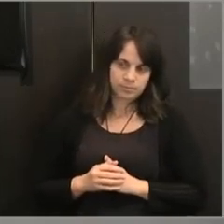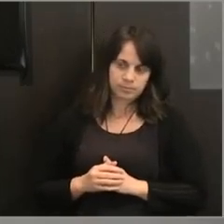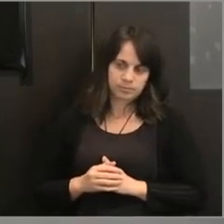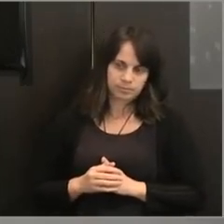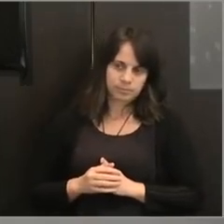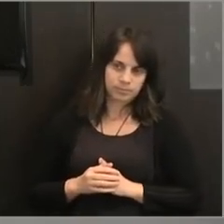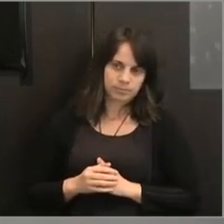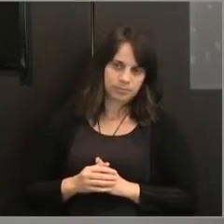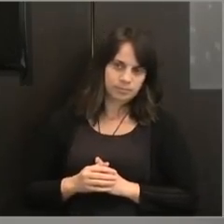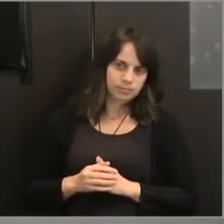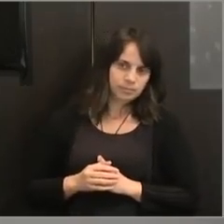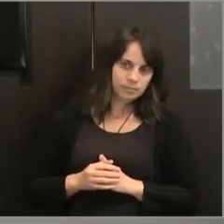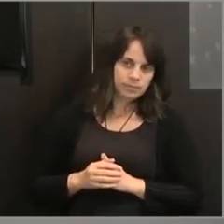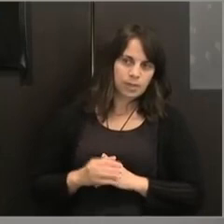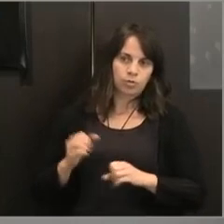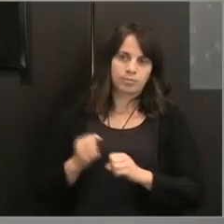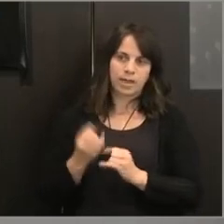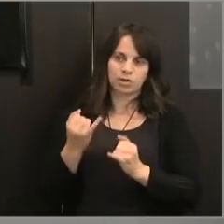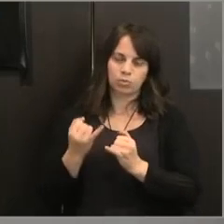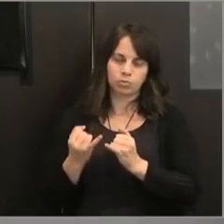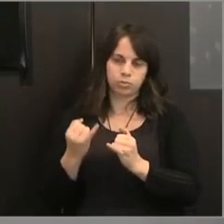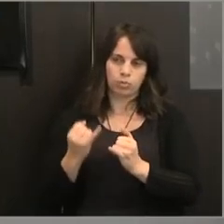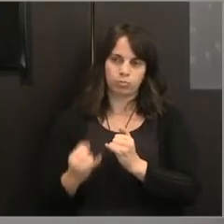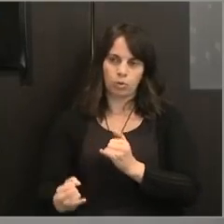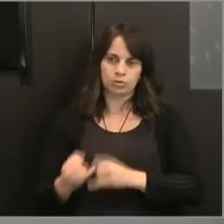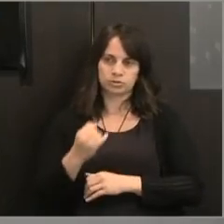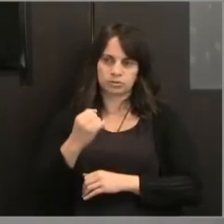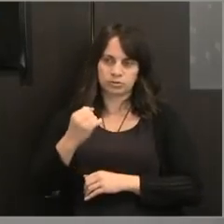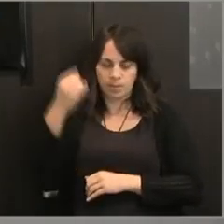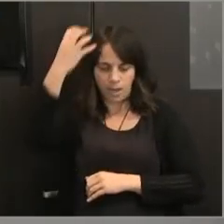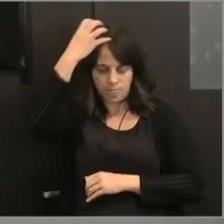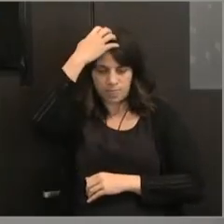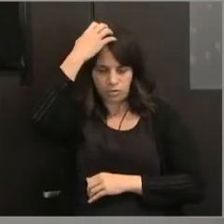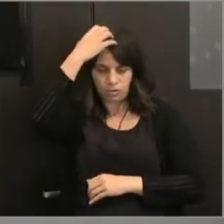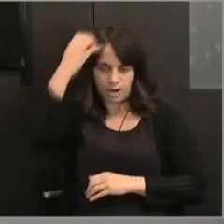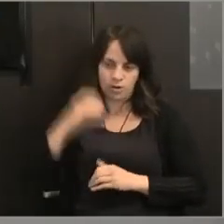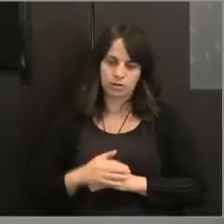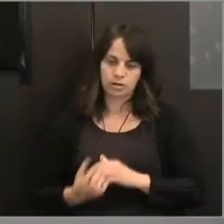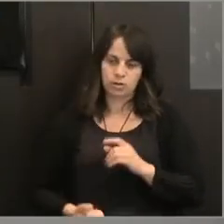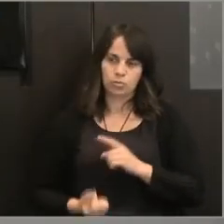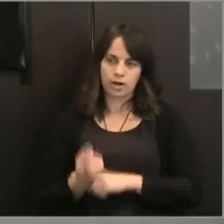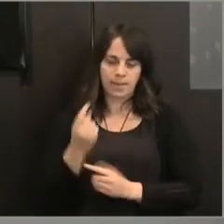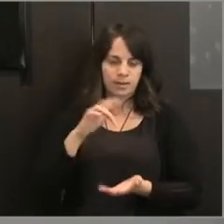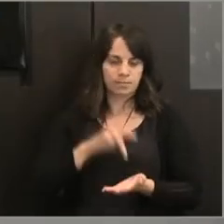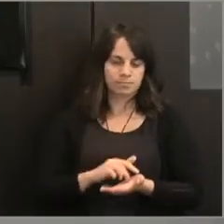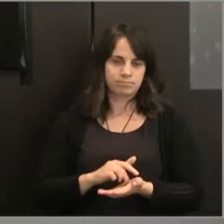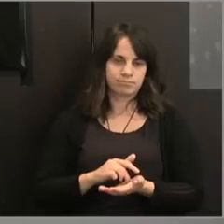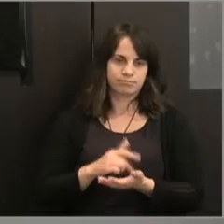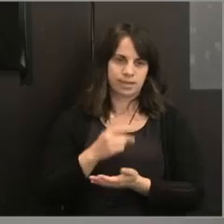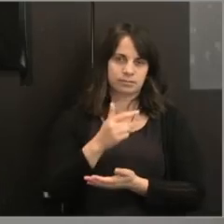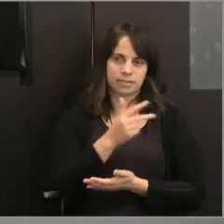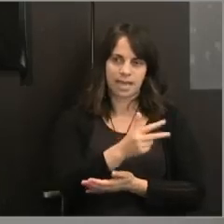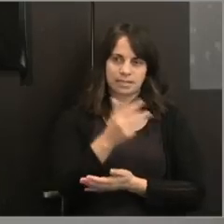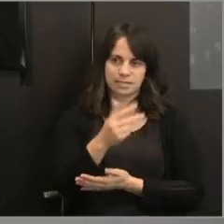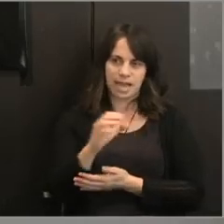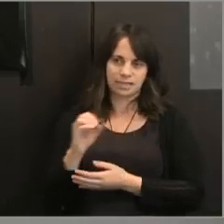But what happened from about the mid-1890s for the next 60-odd